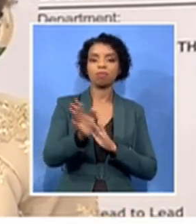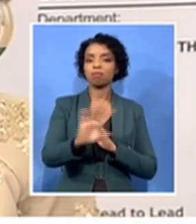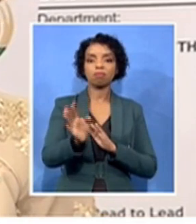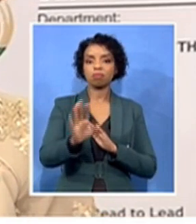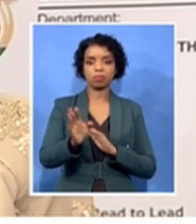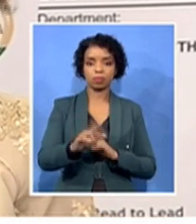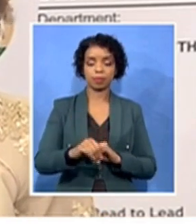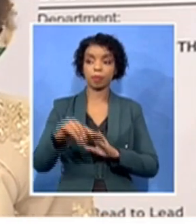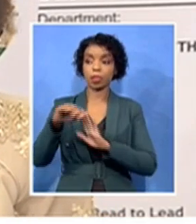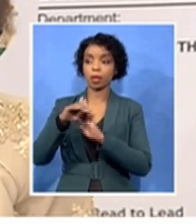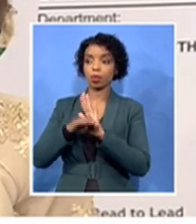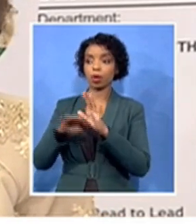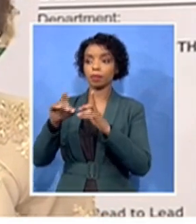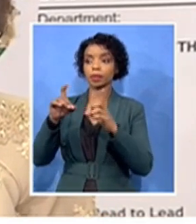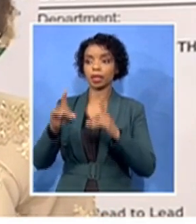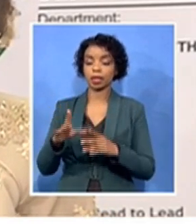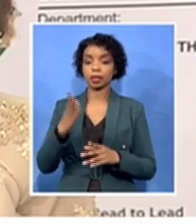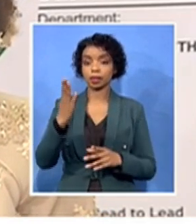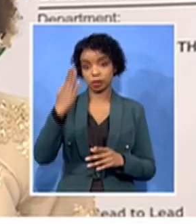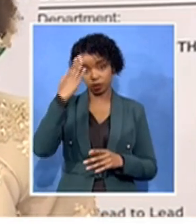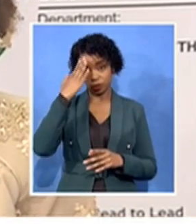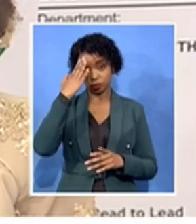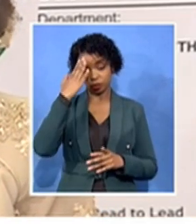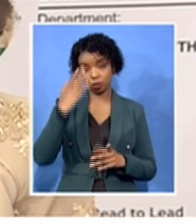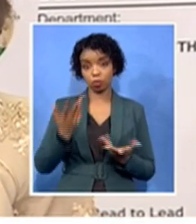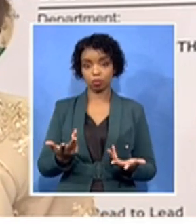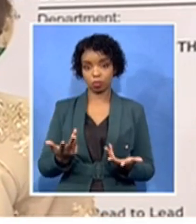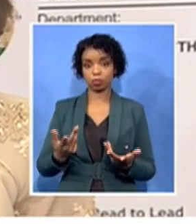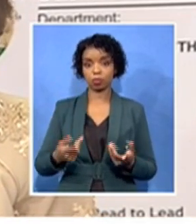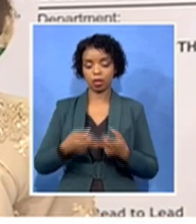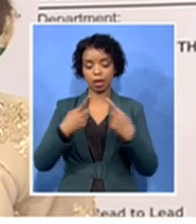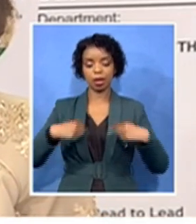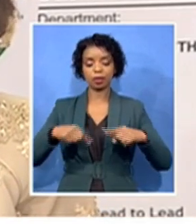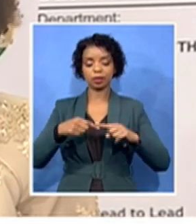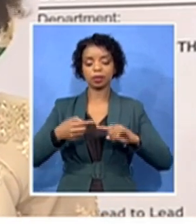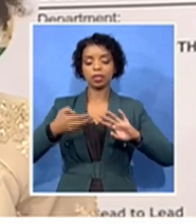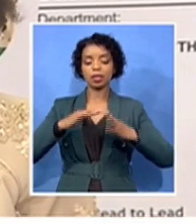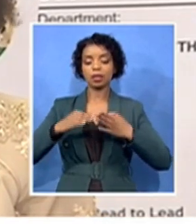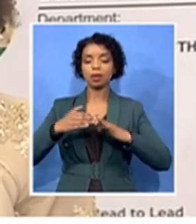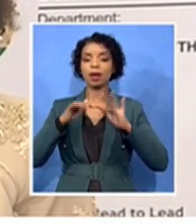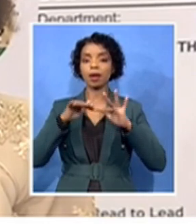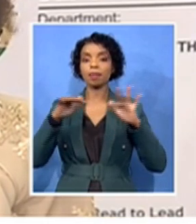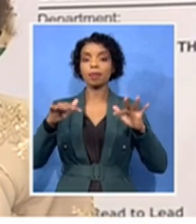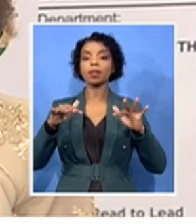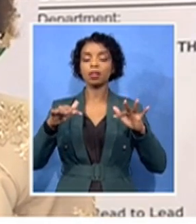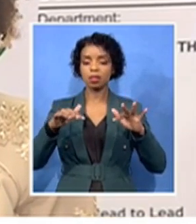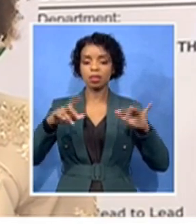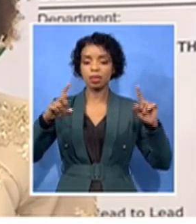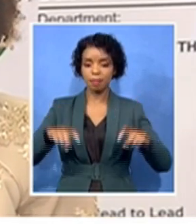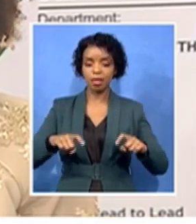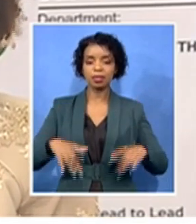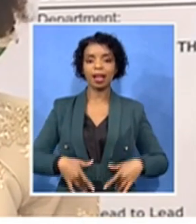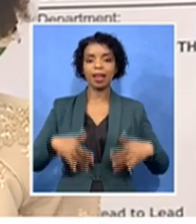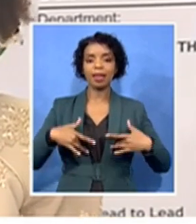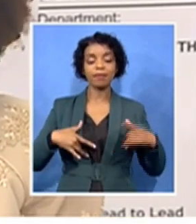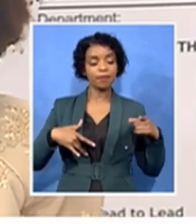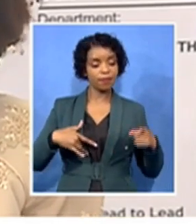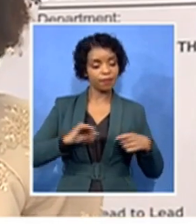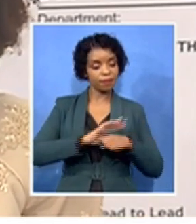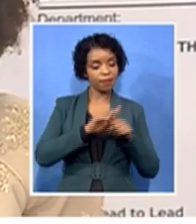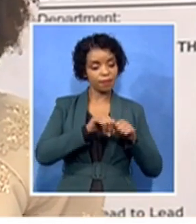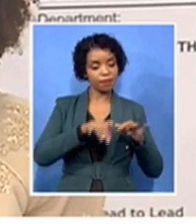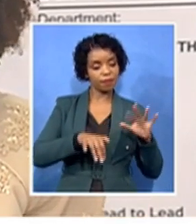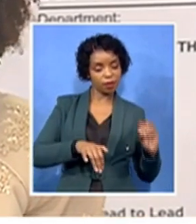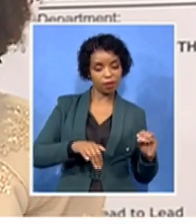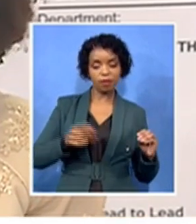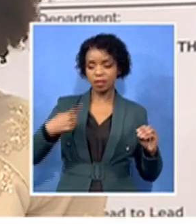must learn to coexist with the virus. Our best response remains than pharmaceutical measures such as always